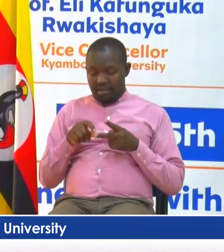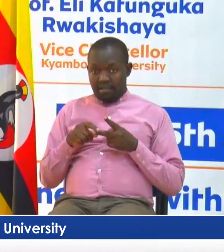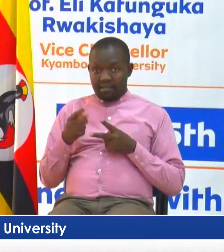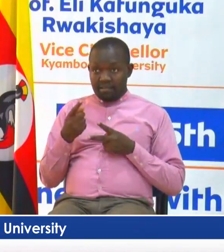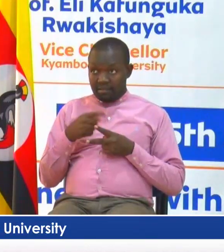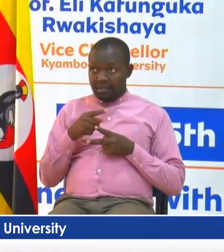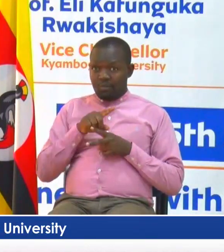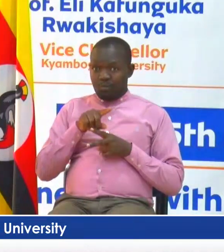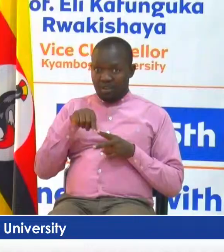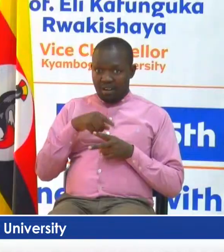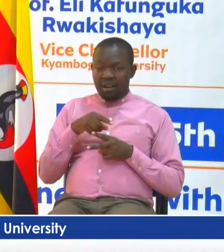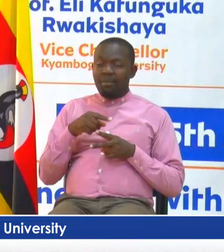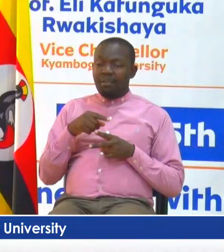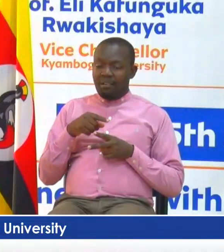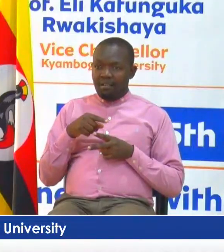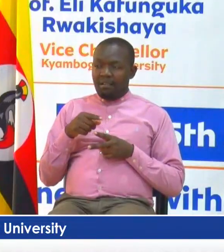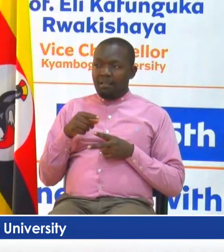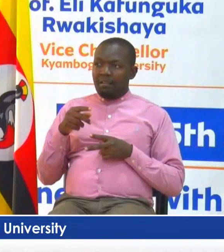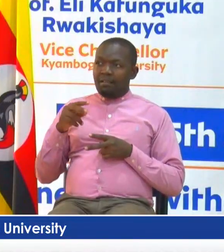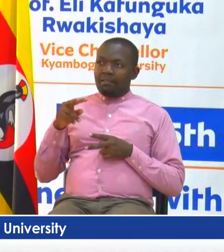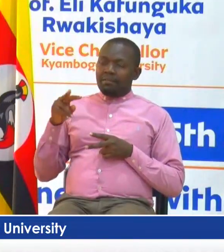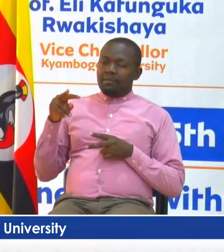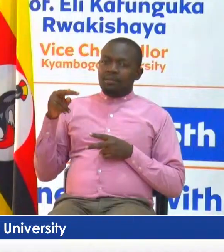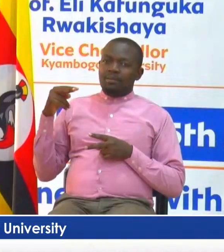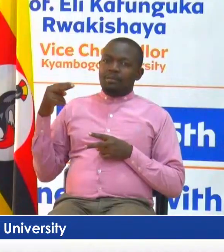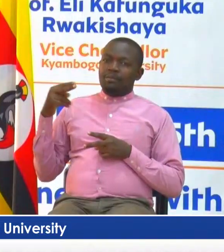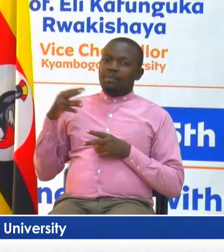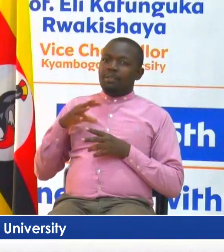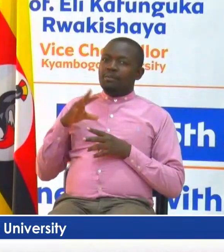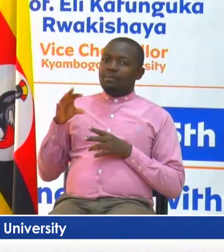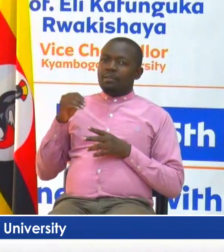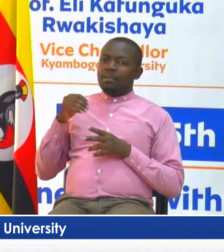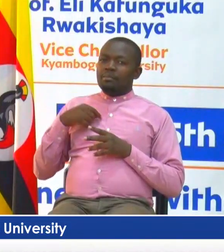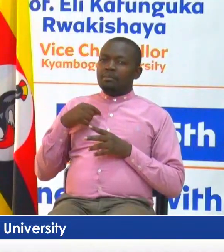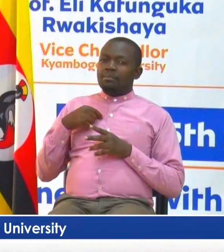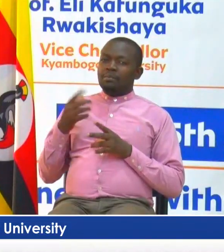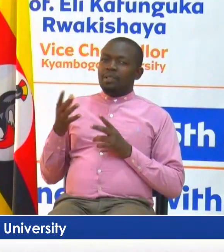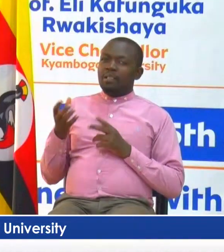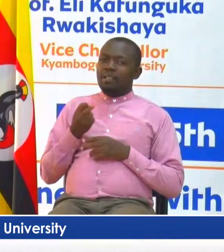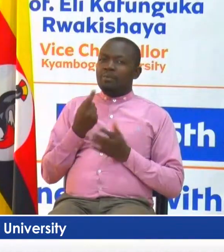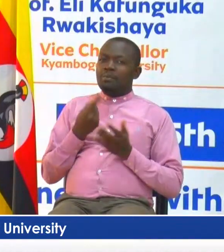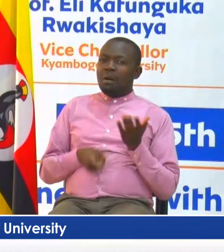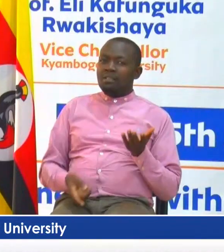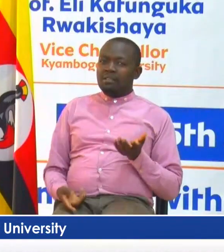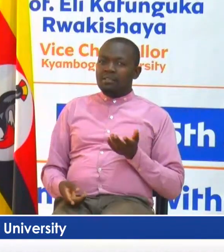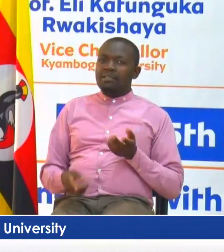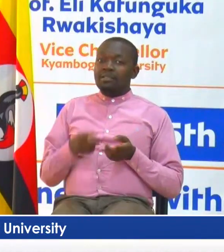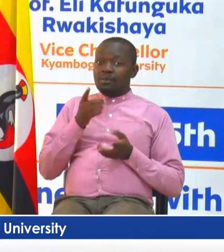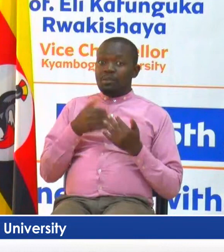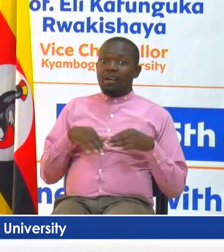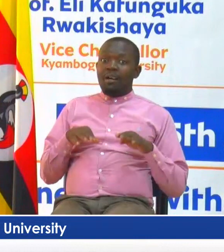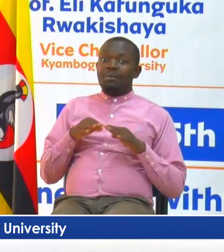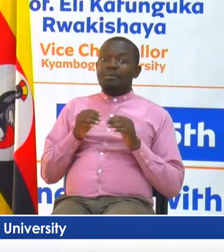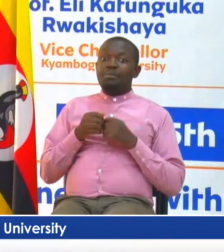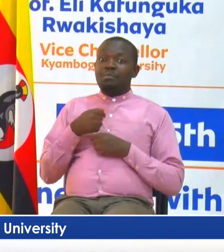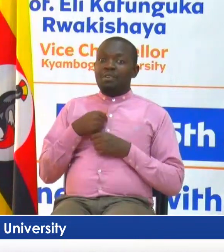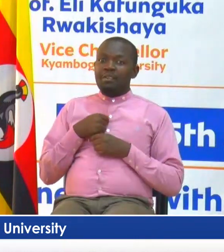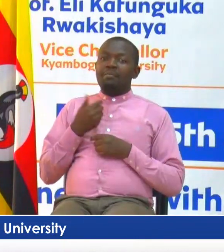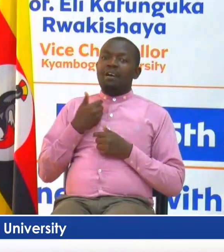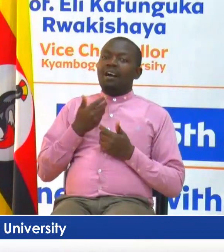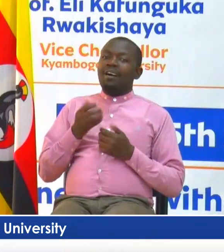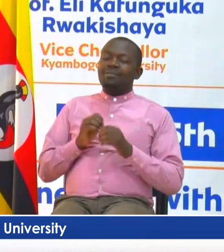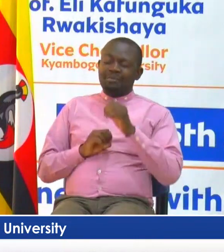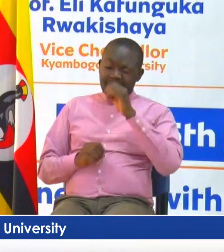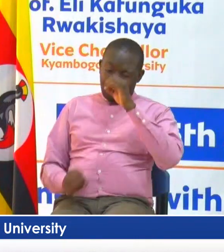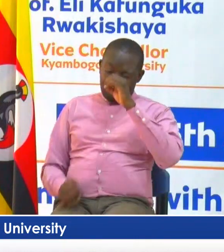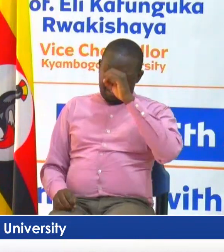you just do a self reflection and say, what have I actually gained? You will agree with me that there is